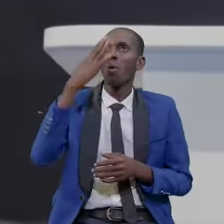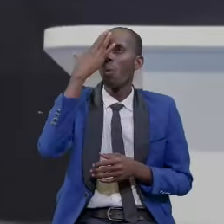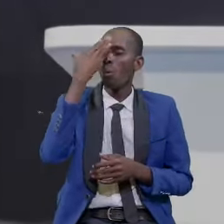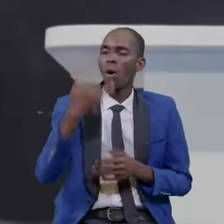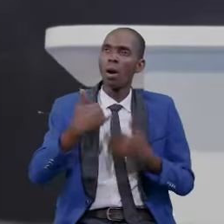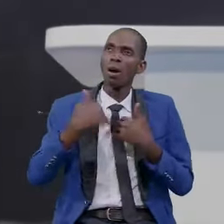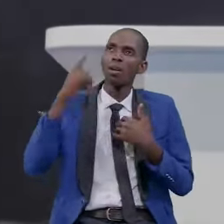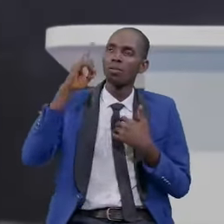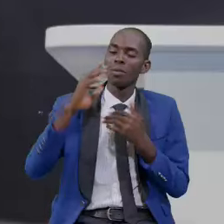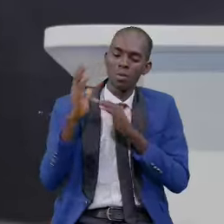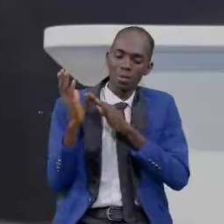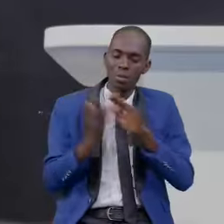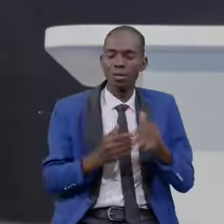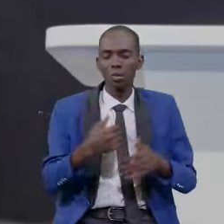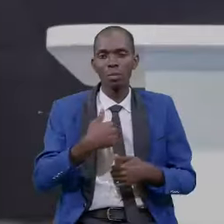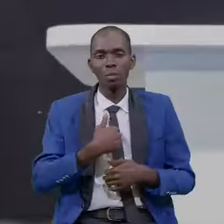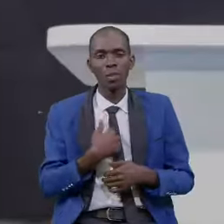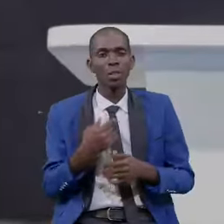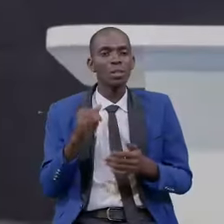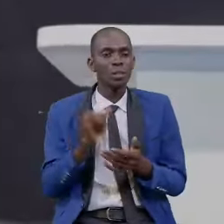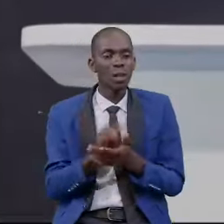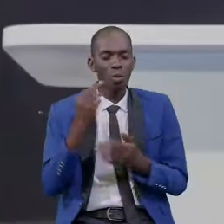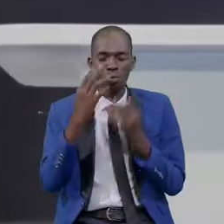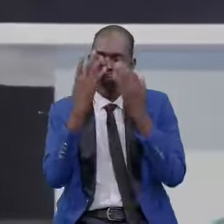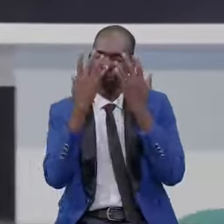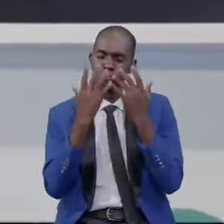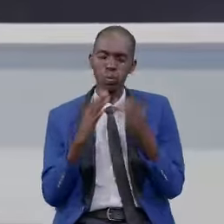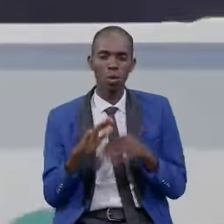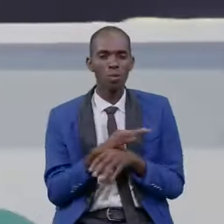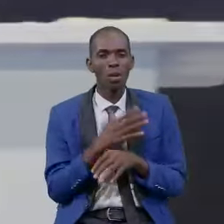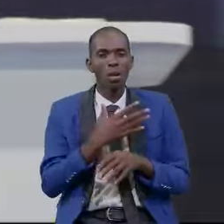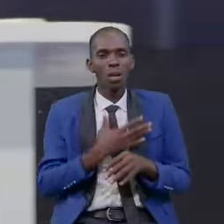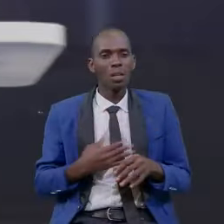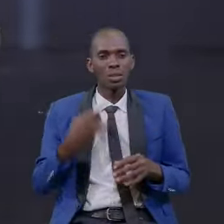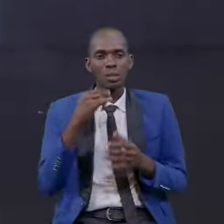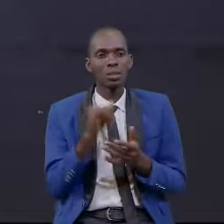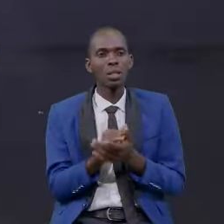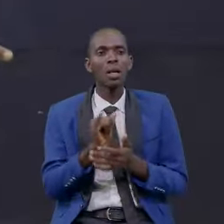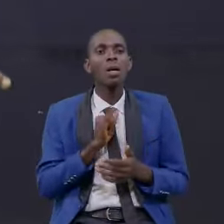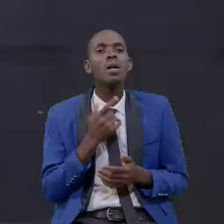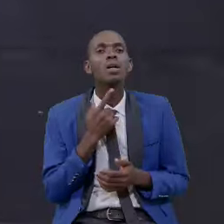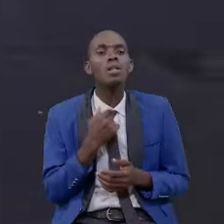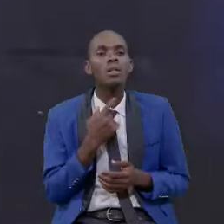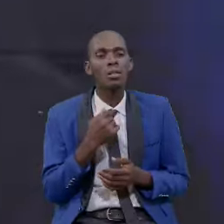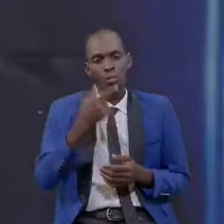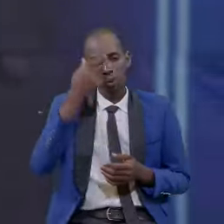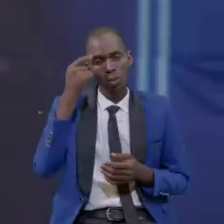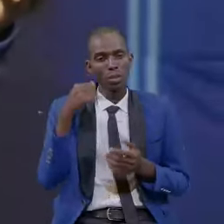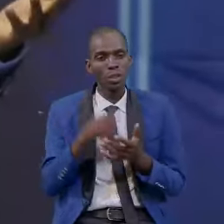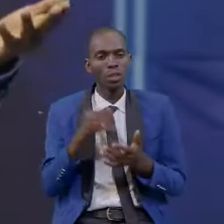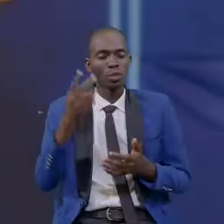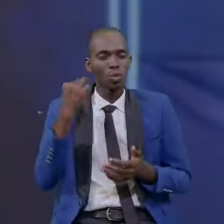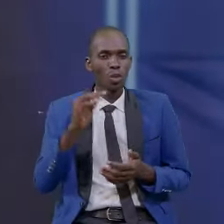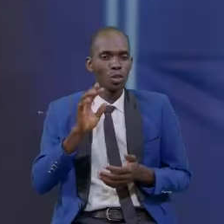sorrowful. He said, I thirst, and it was your sin that took him to the cross. If you did